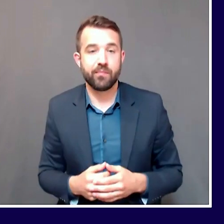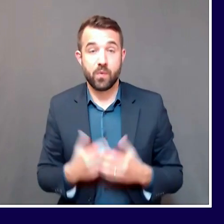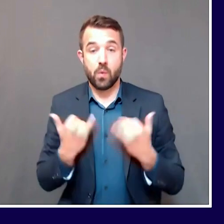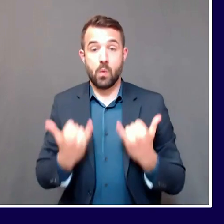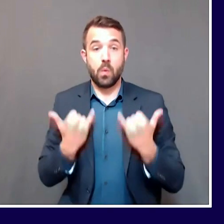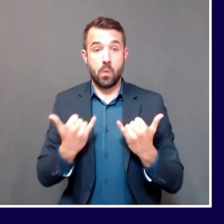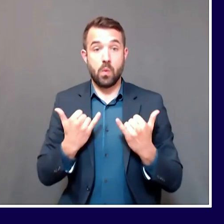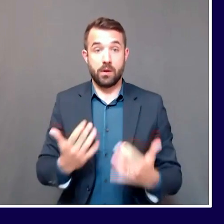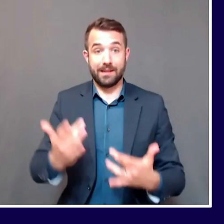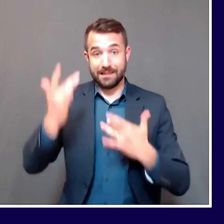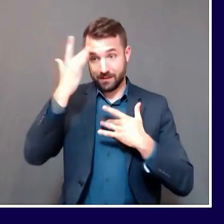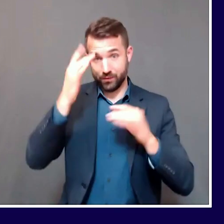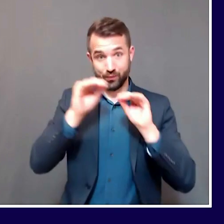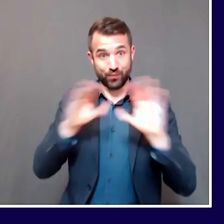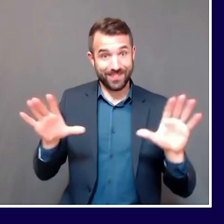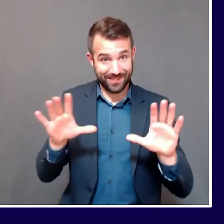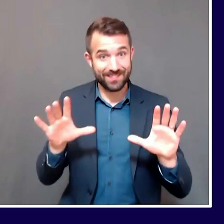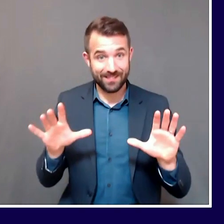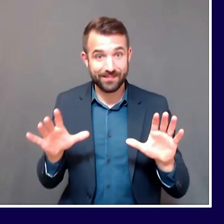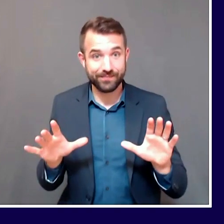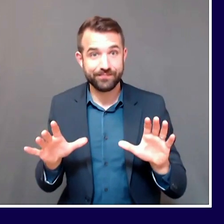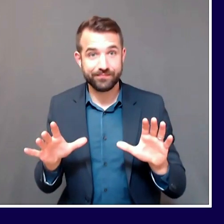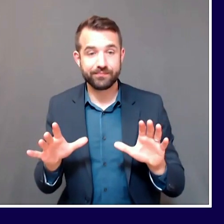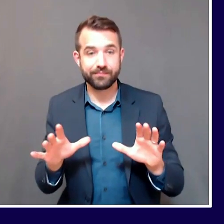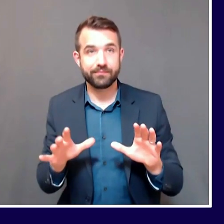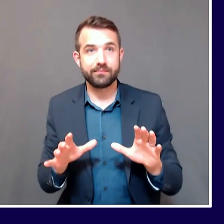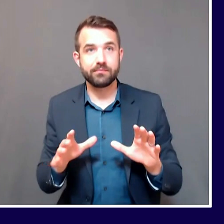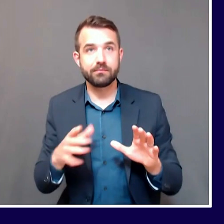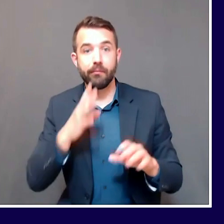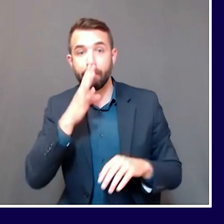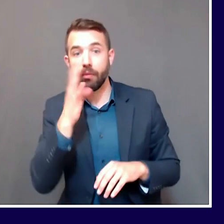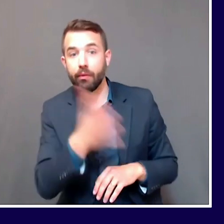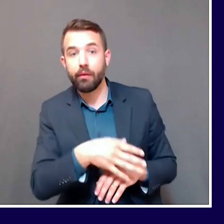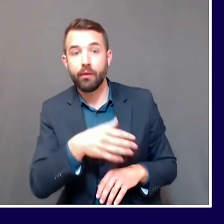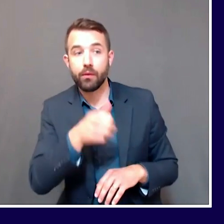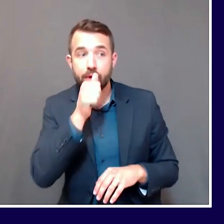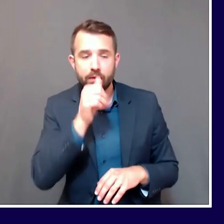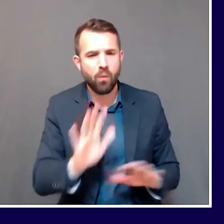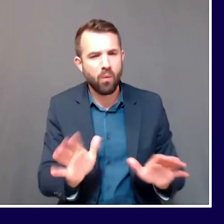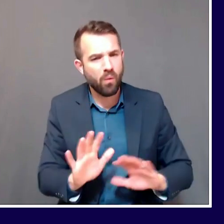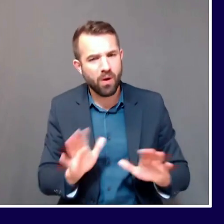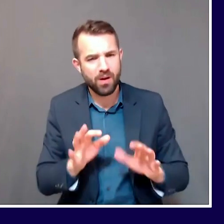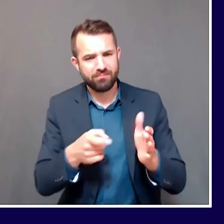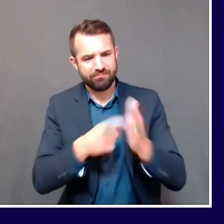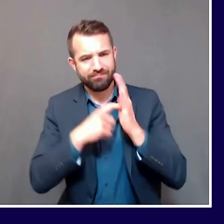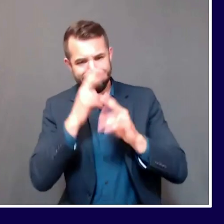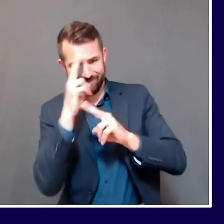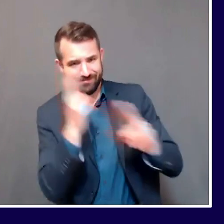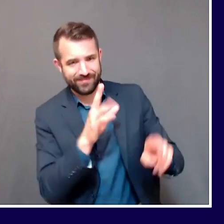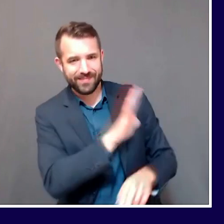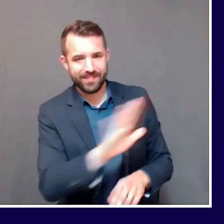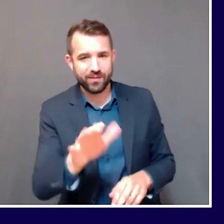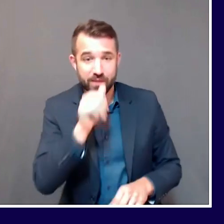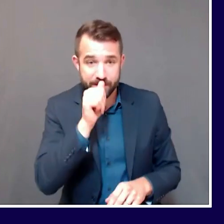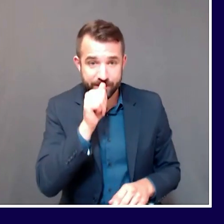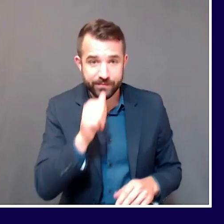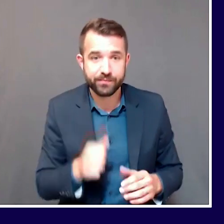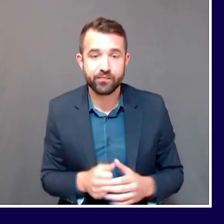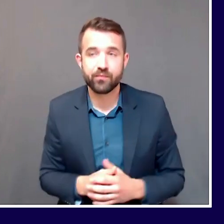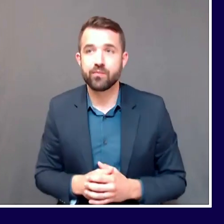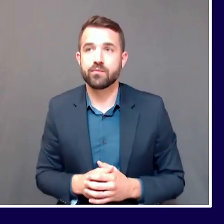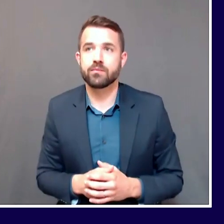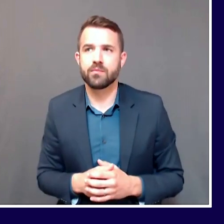mean we can do away with the everyday privacy protections that we've all come to know. I understand it. Could I quickly just ask